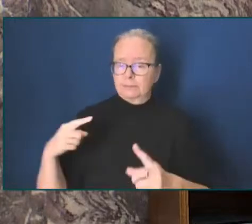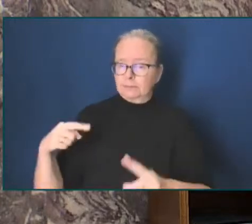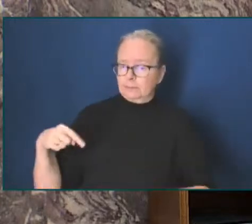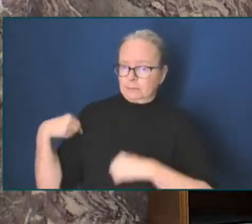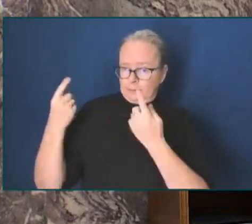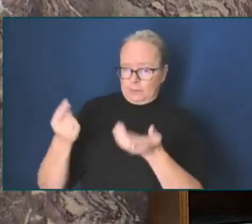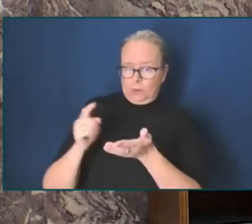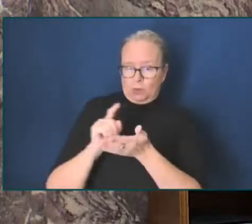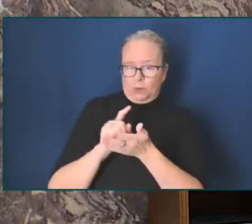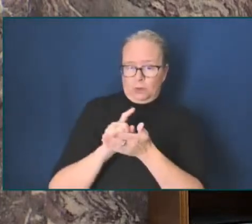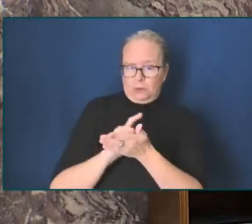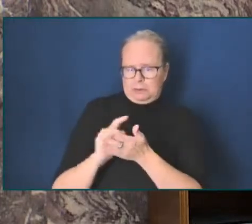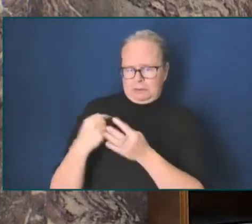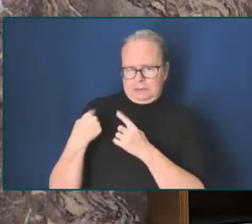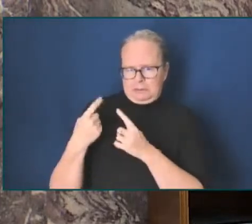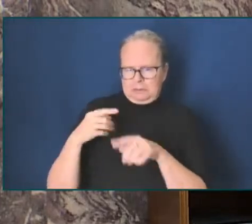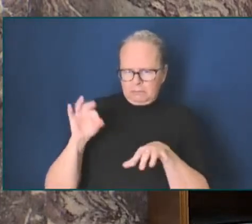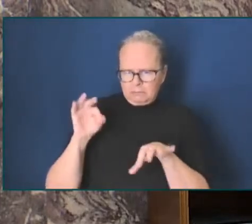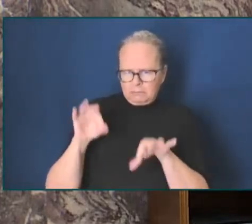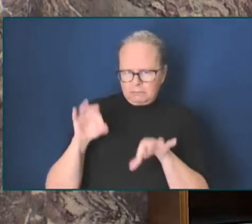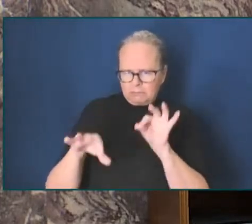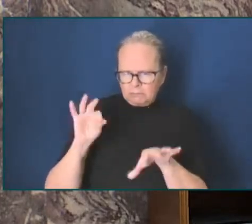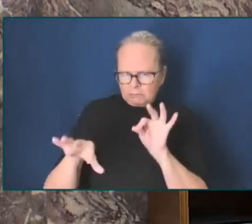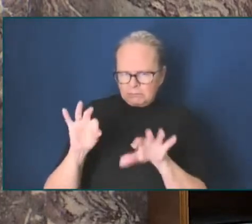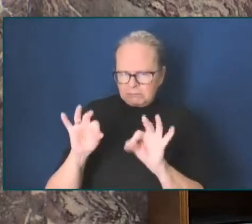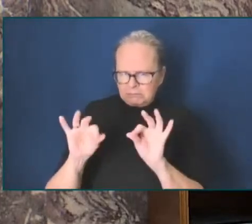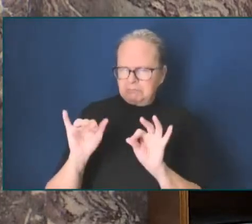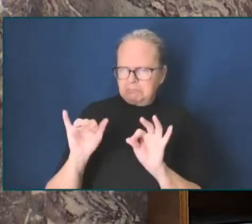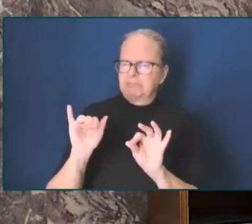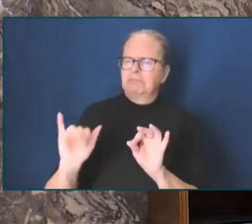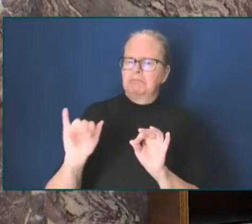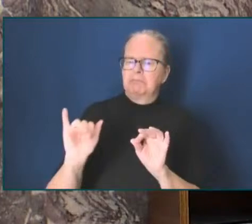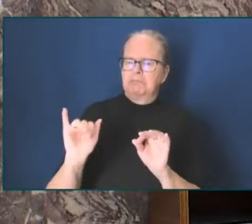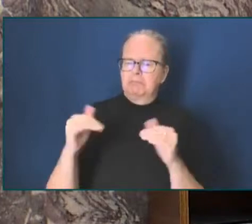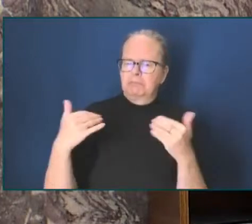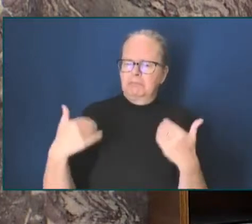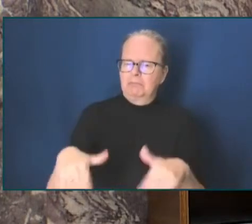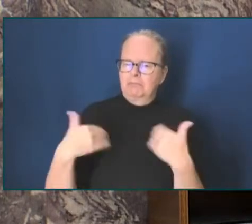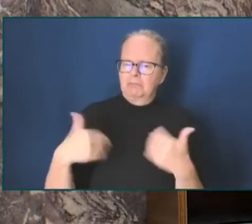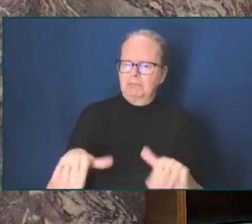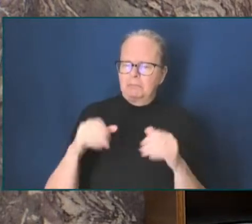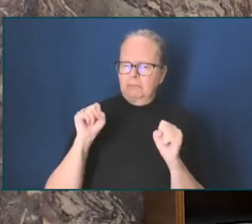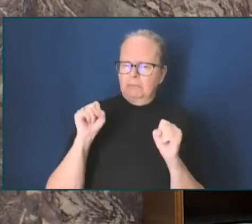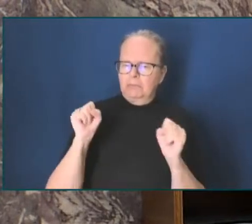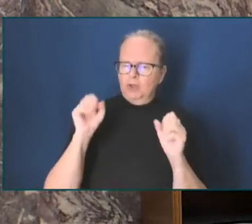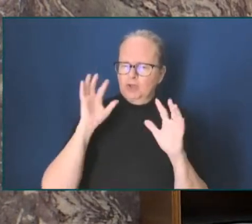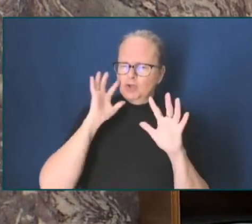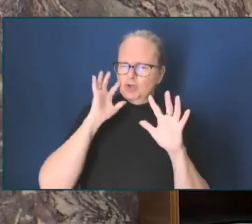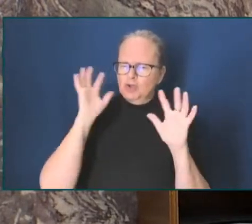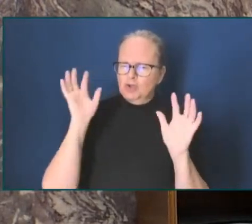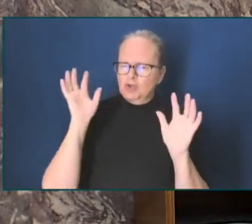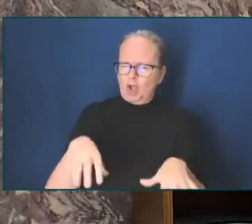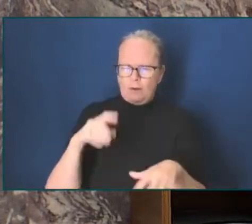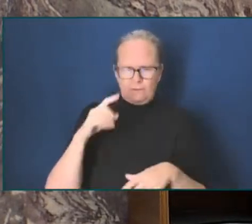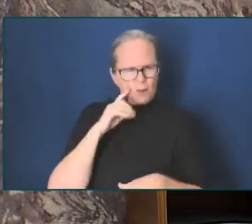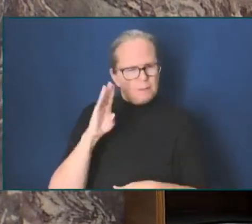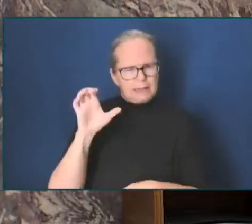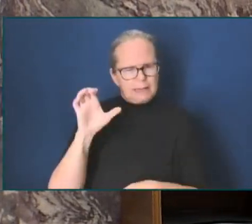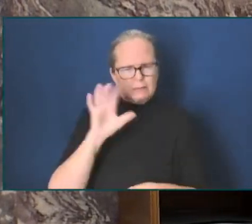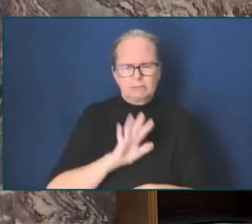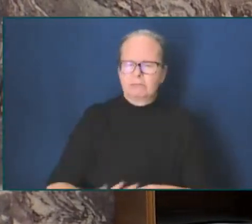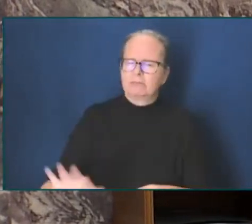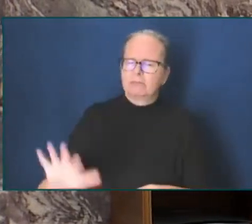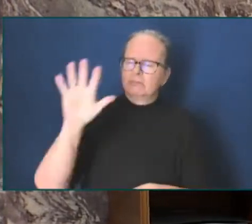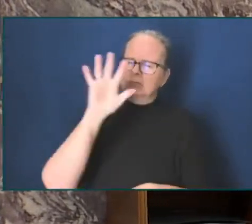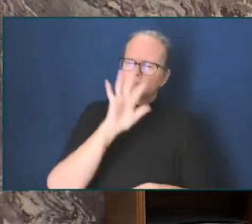are undoubtedly shocking to British Columbians. A particular theme has been a series of audits and